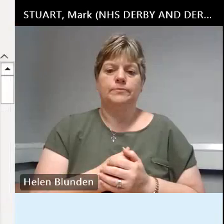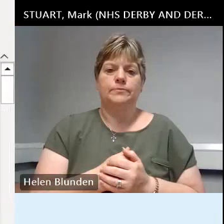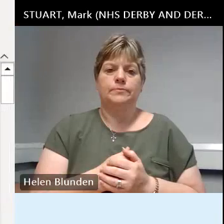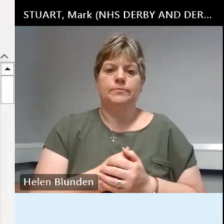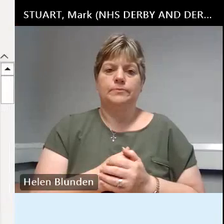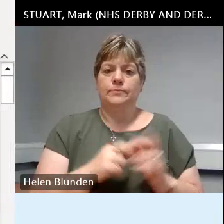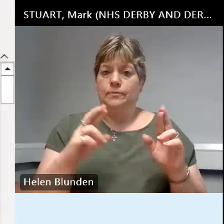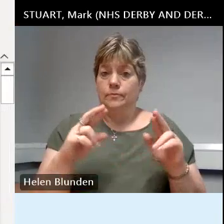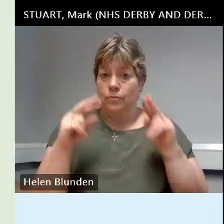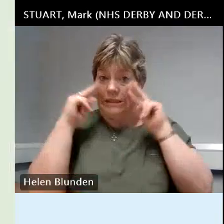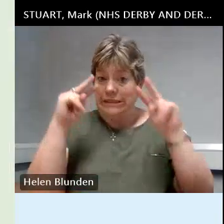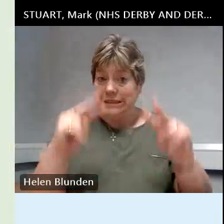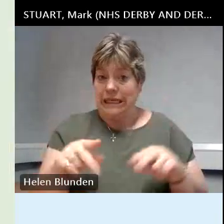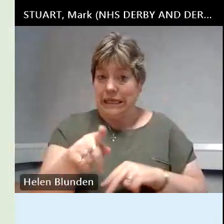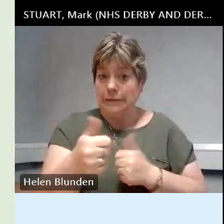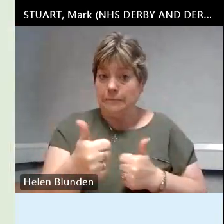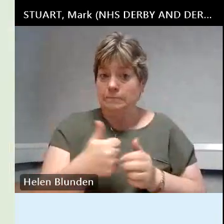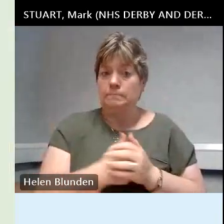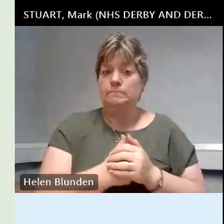Hoping you can all now see that.